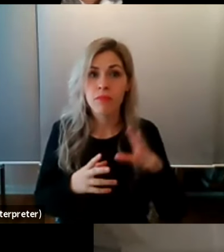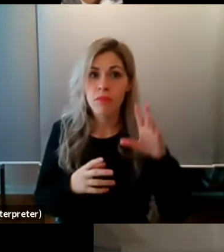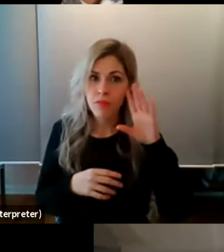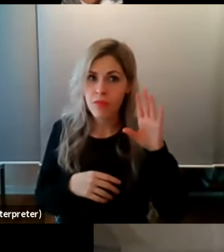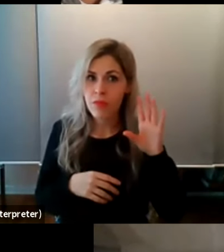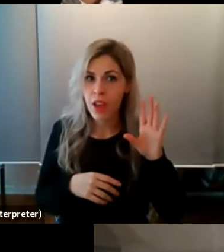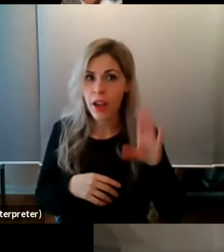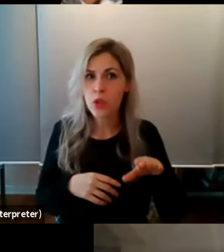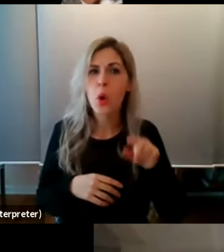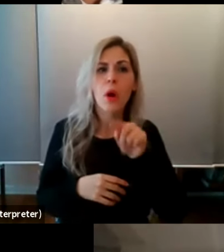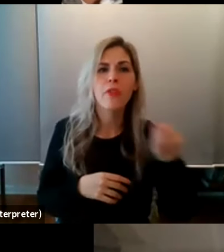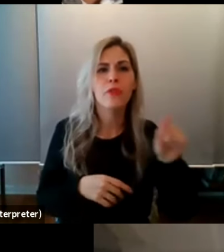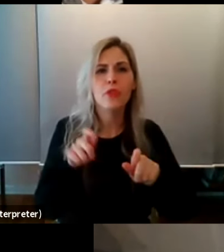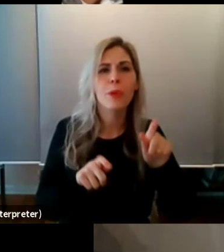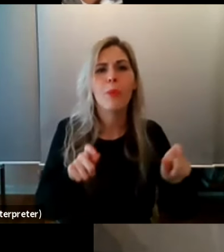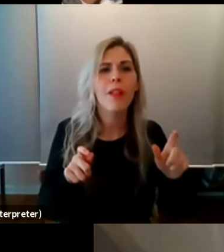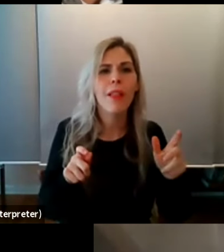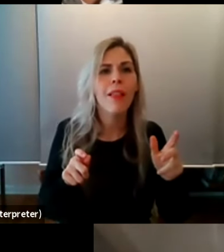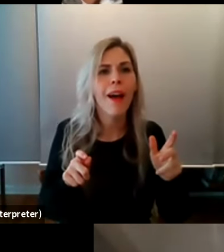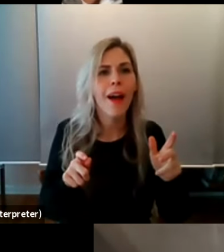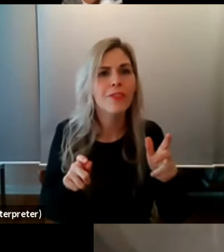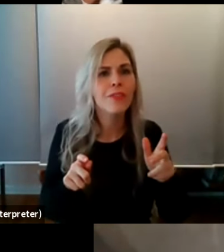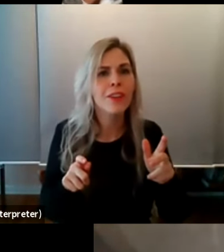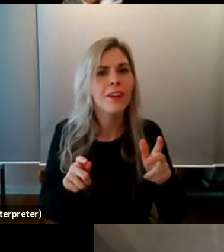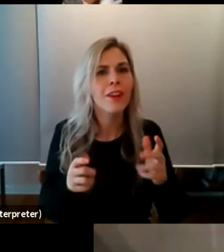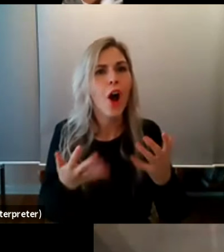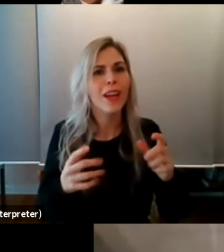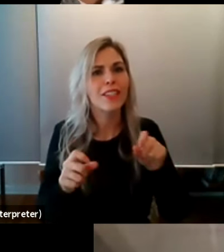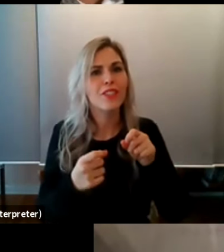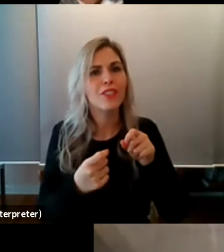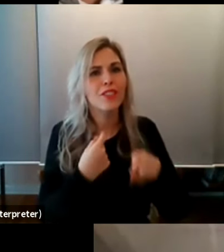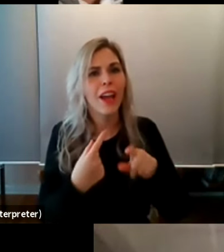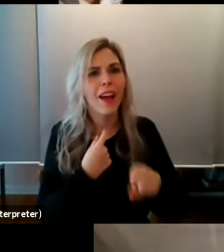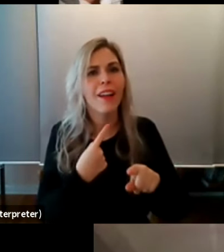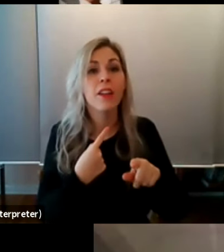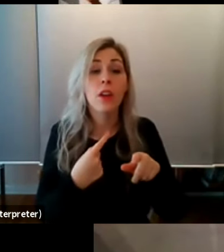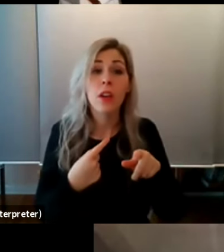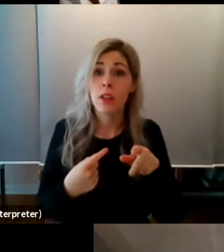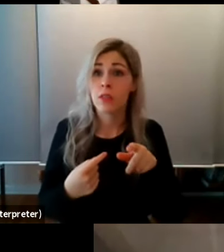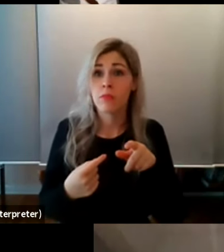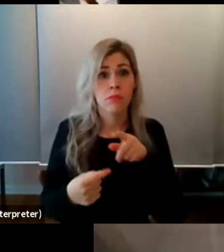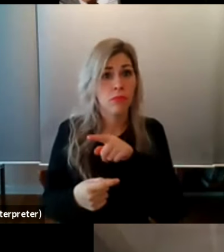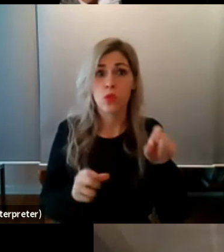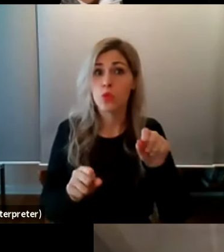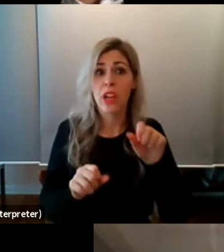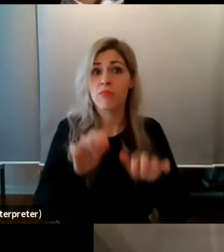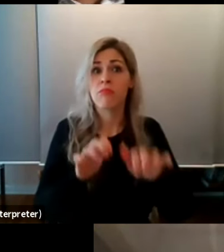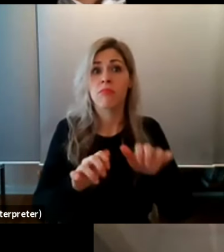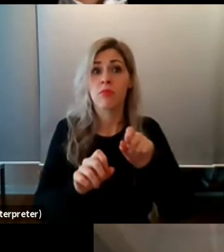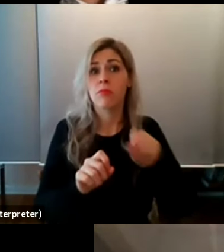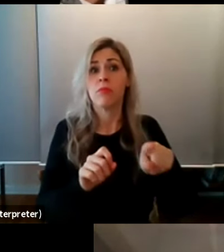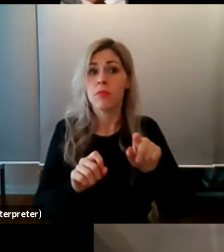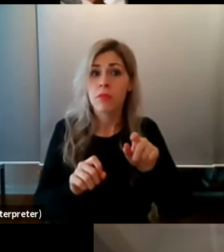couple people have taken advantage of this, you can chat your questions. You can put your questions into